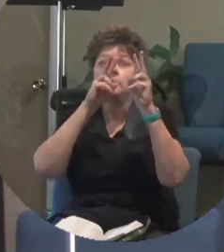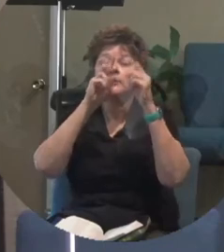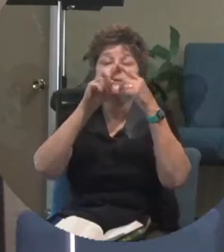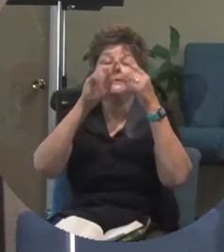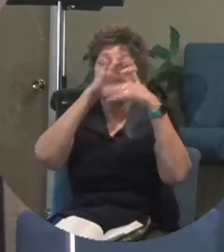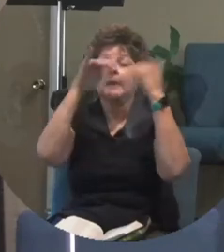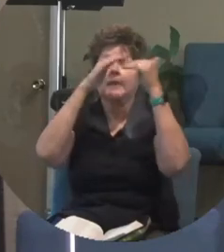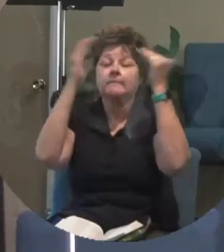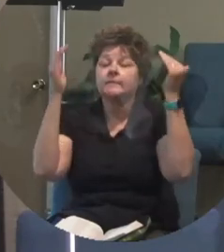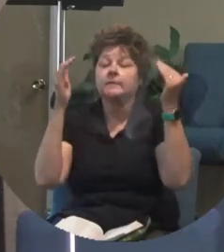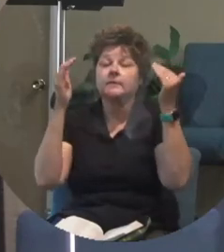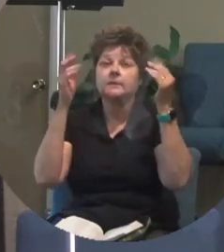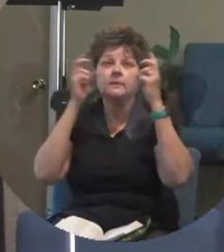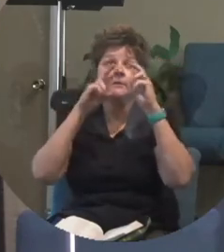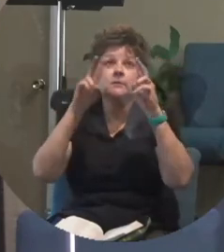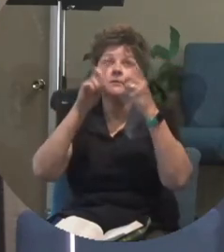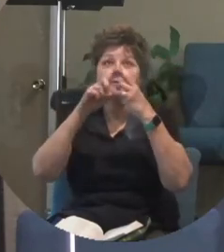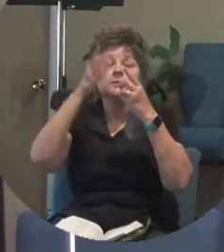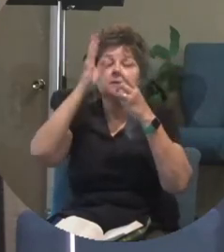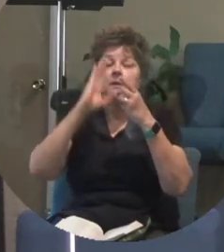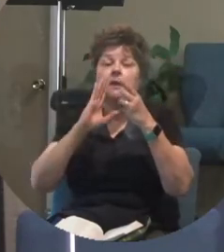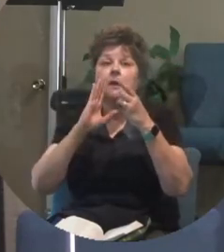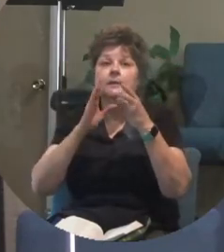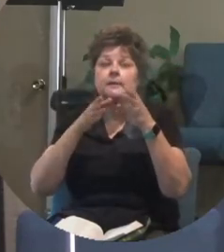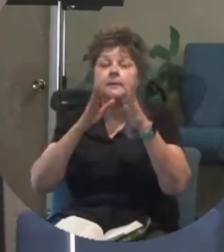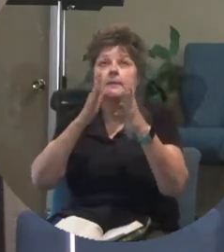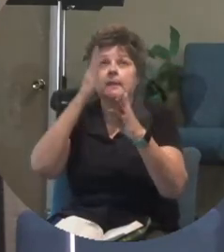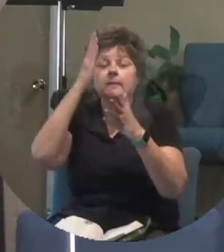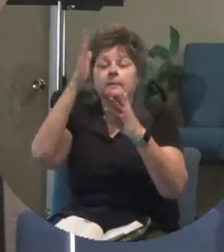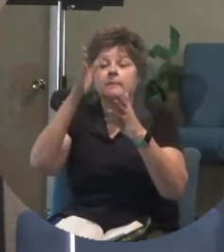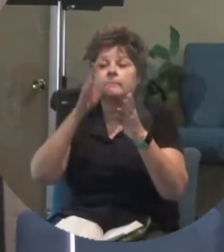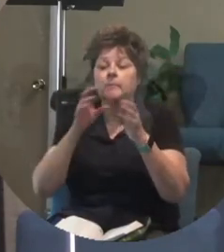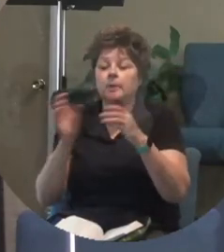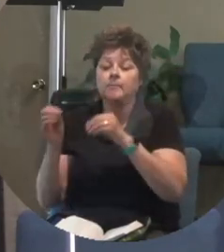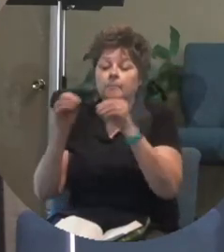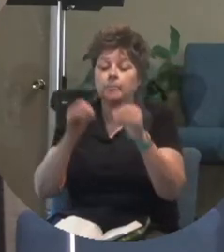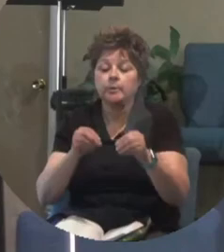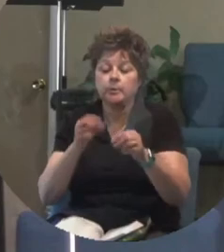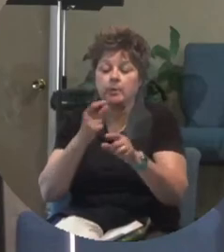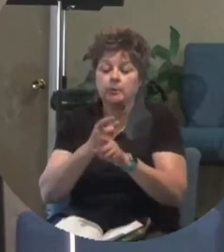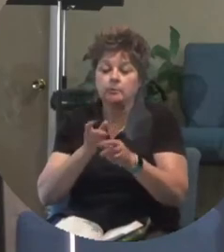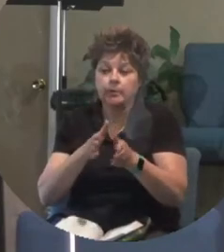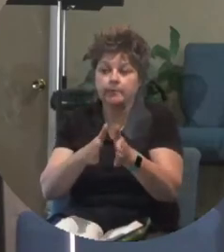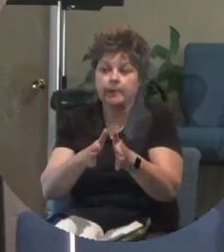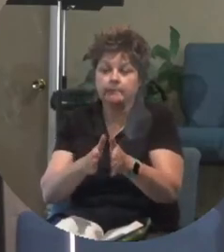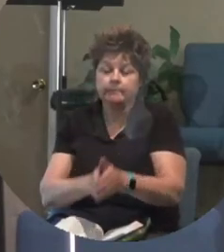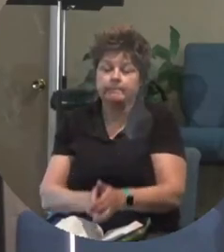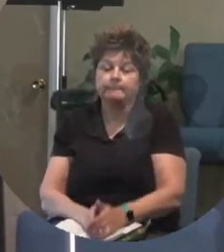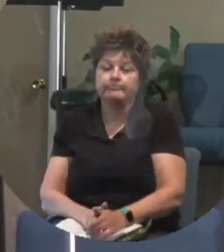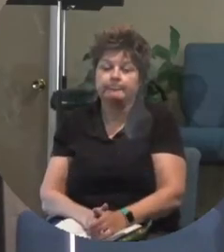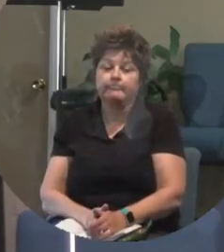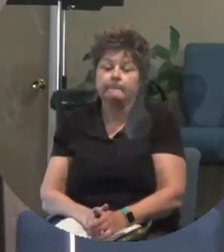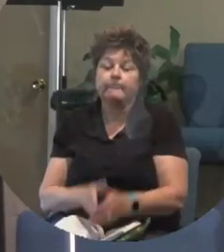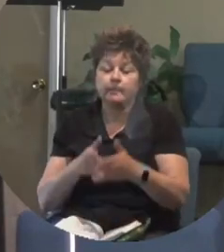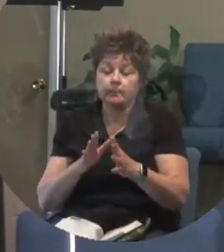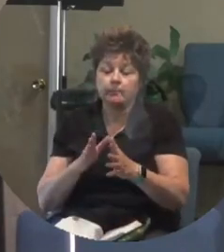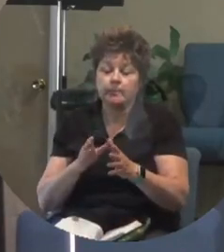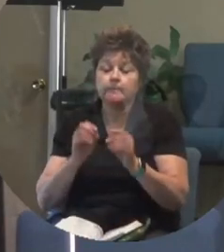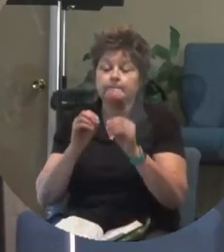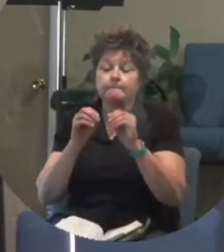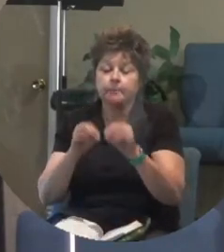me. And let me put you back on the right course. Let me put you on the